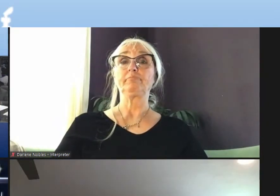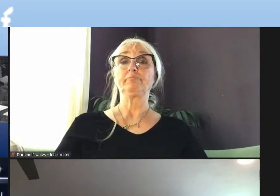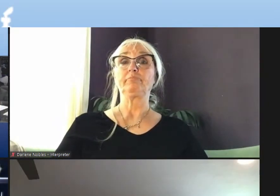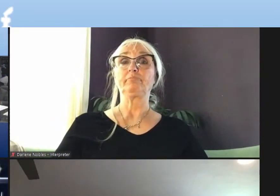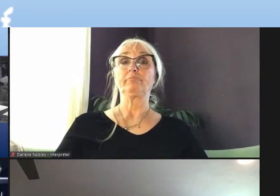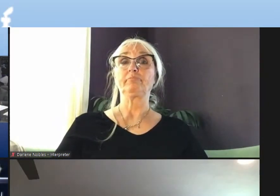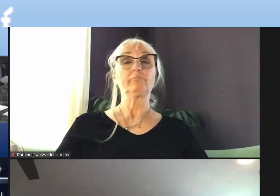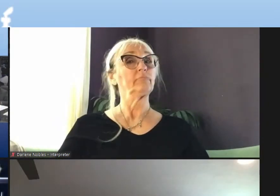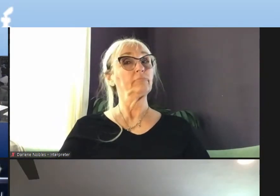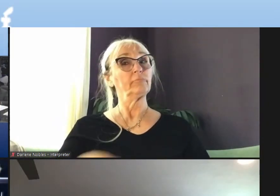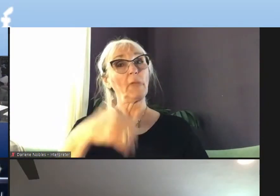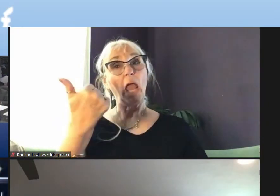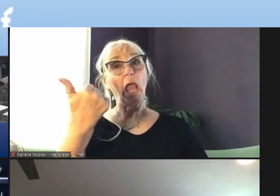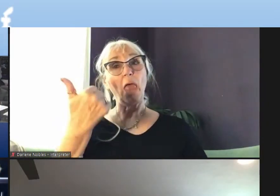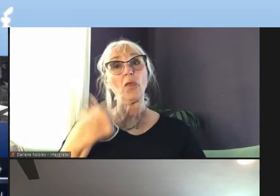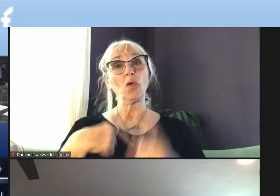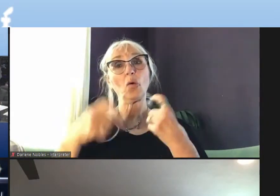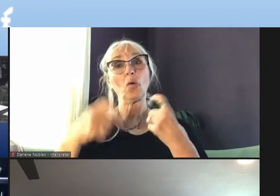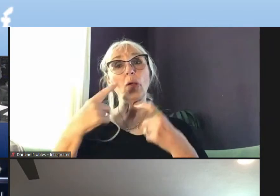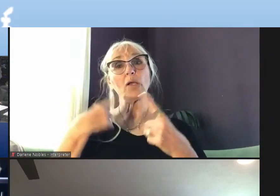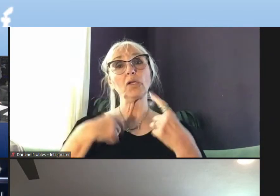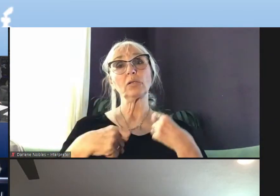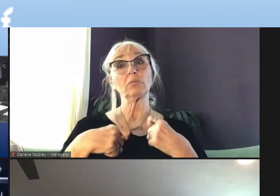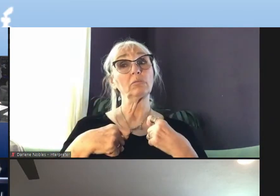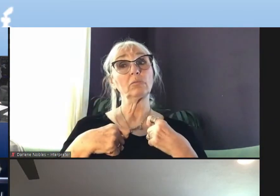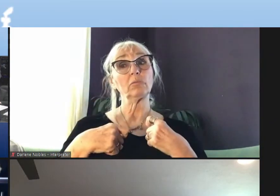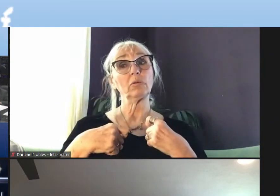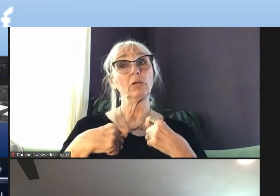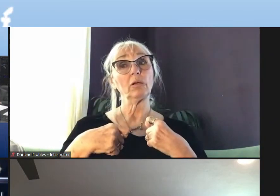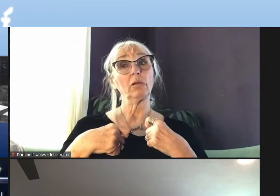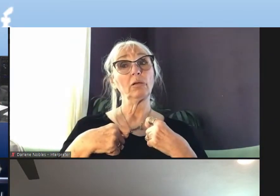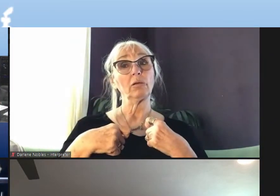Any other questions? If not, what's the pleasure of the court?